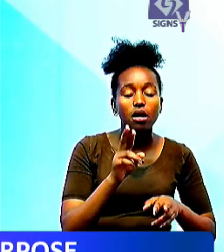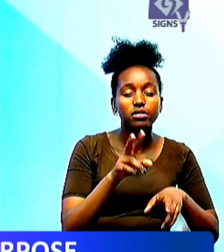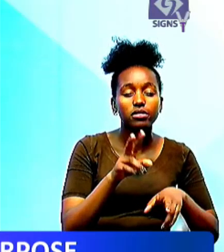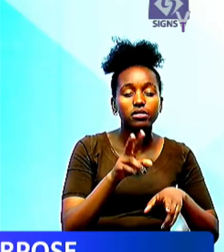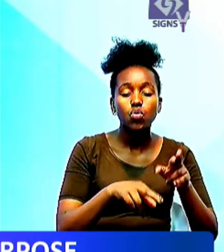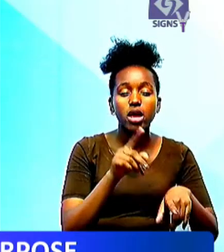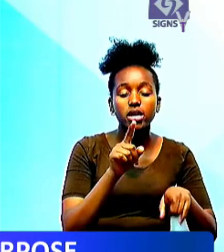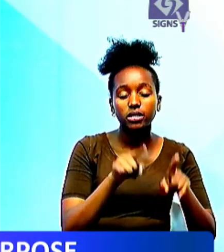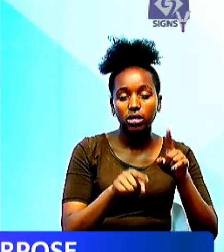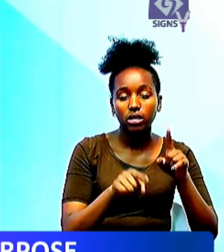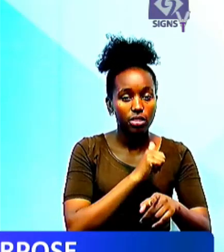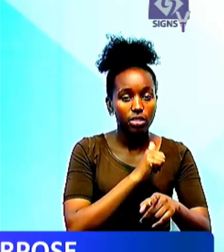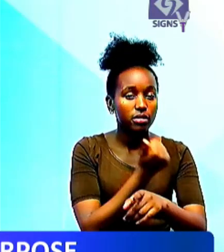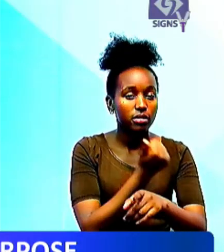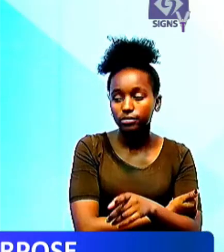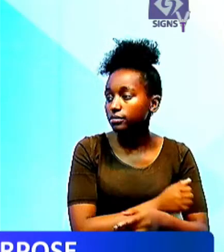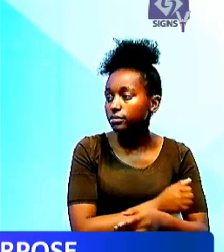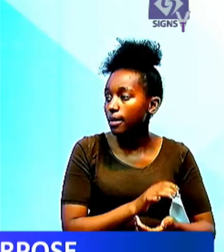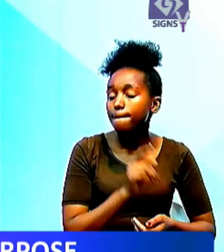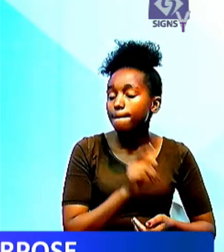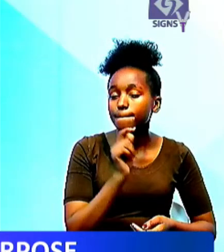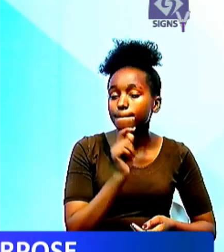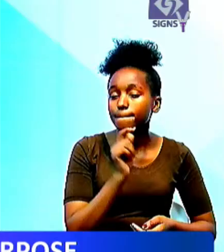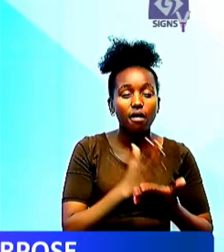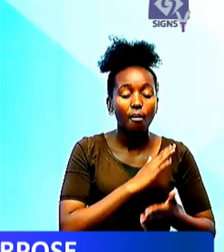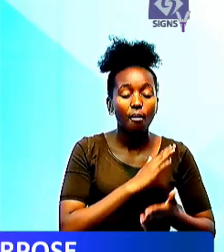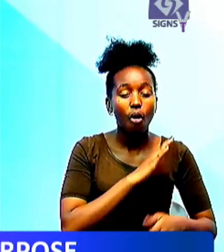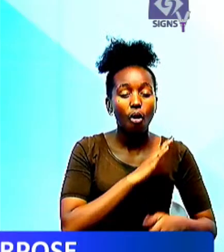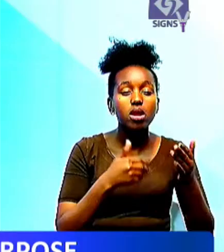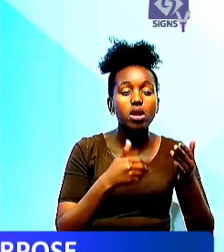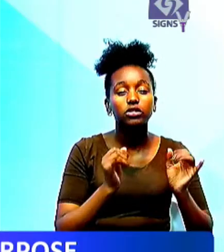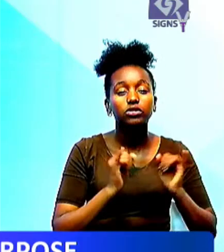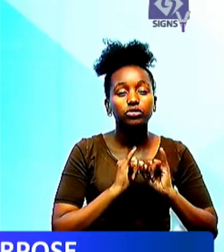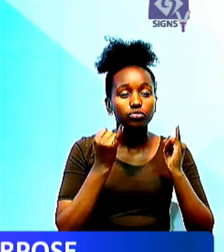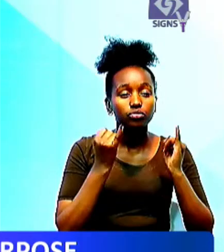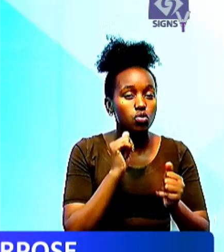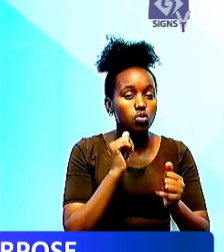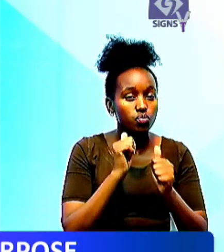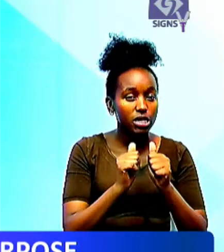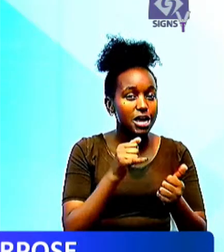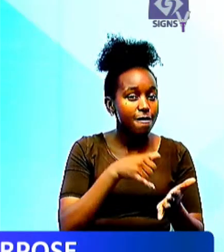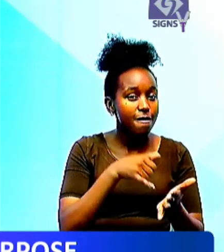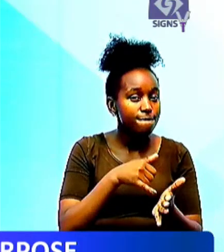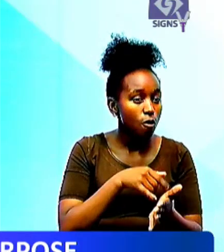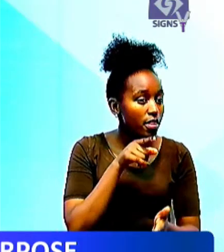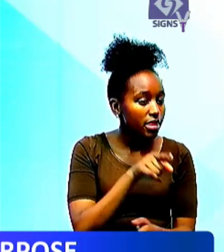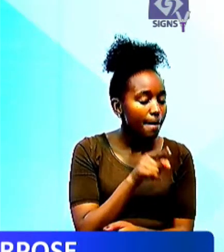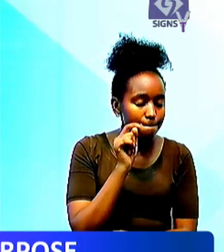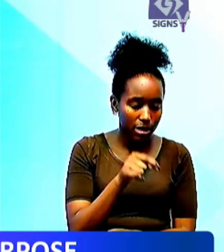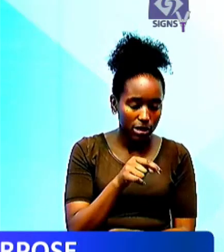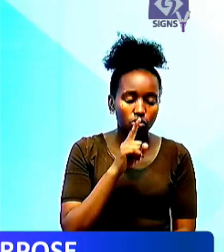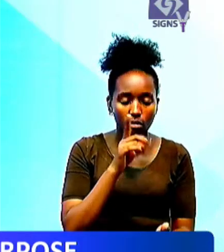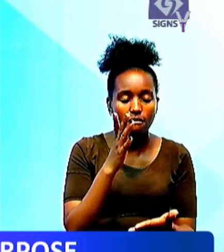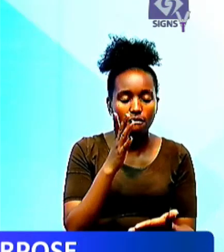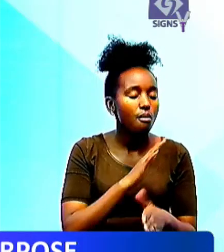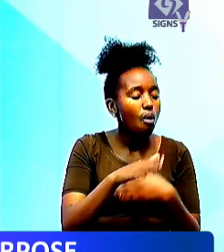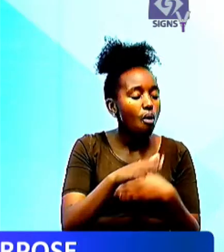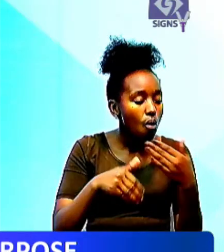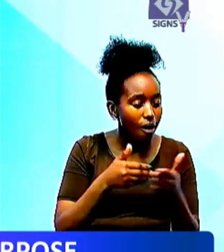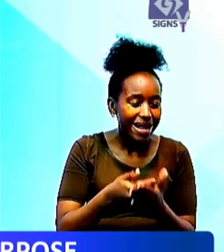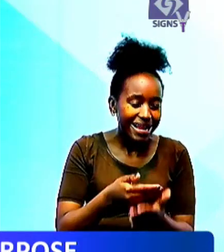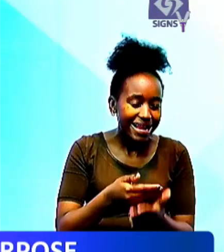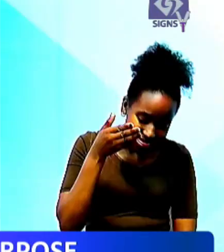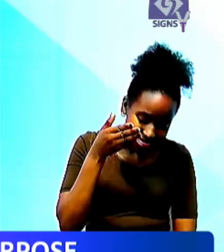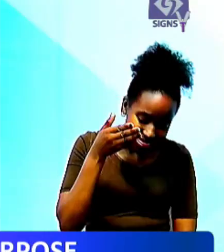list of licensees. All the institutions, including Nairobi Security Exchange, fund managers, stock brokers, all those who are in the